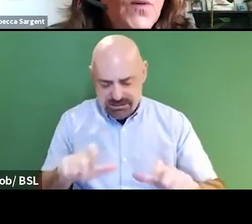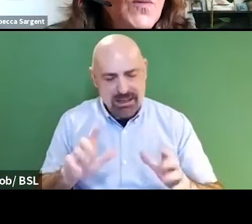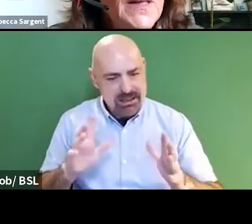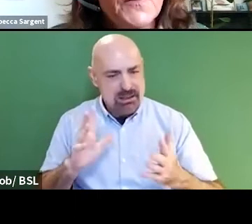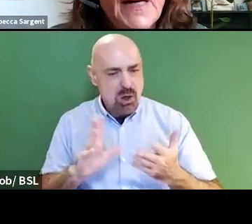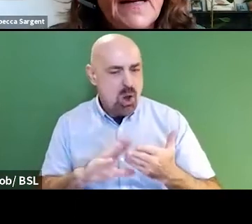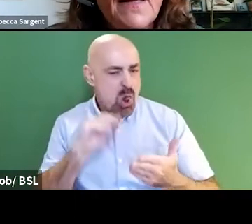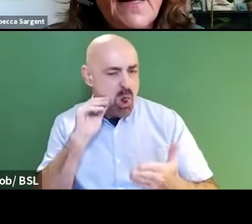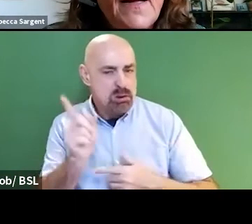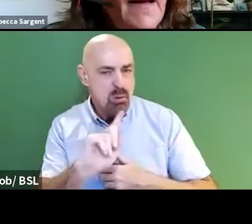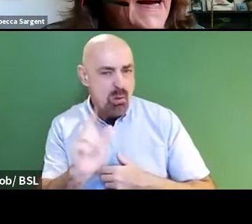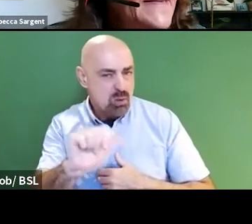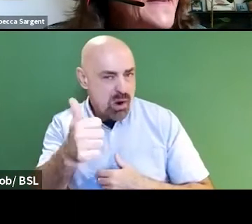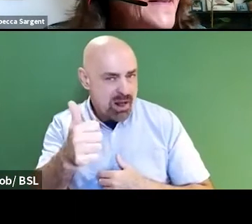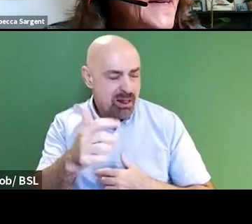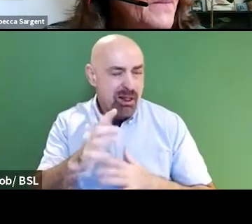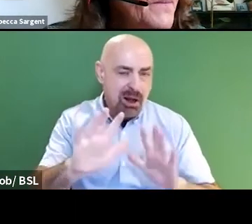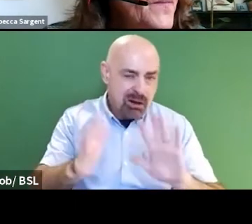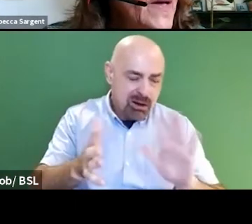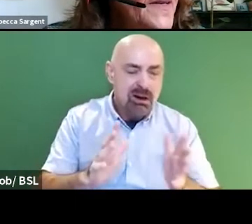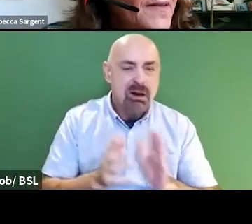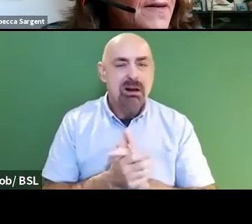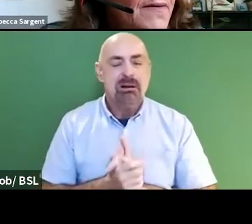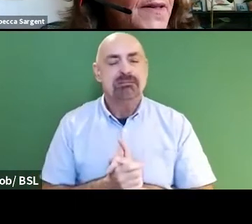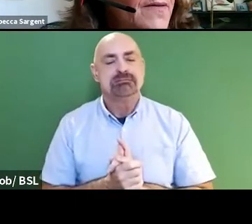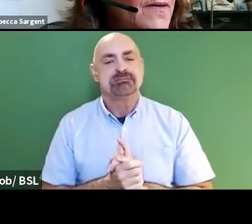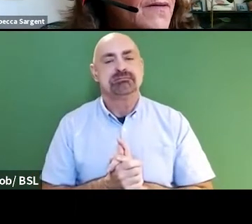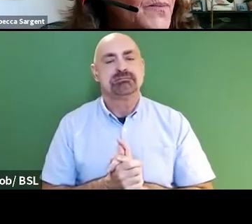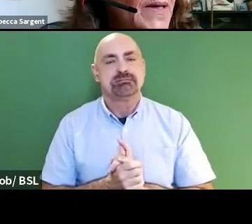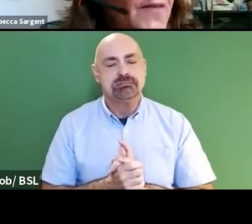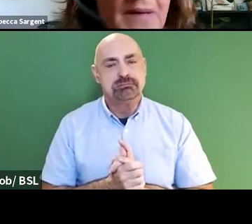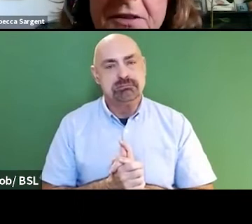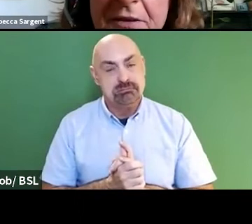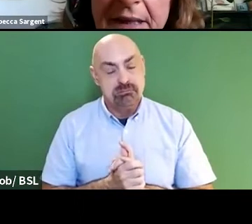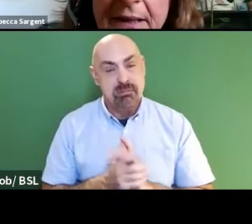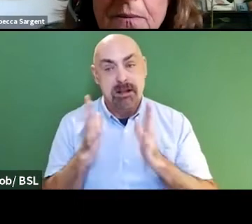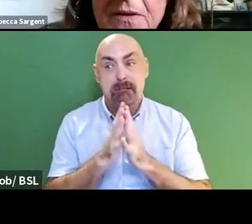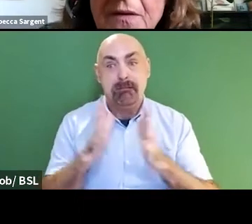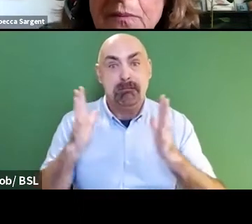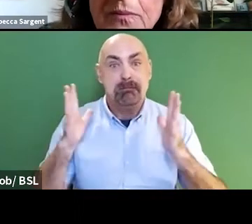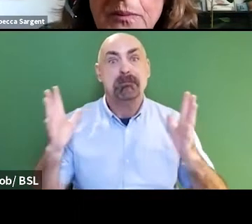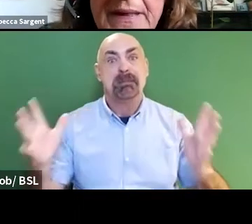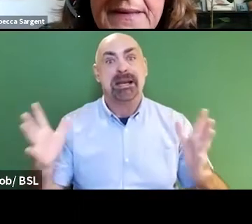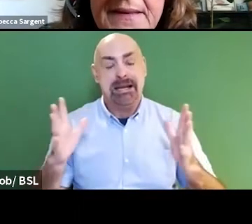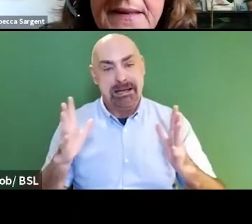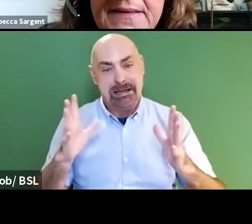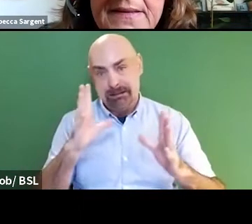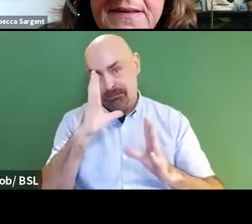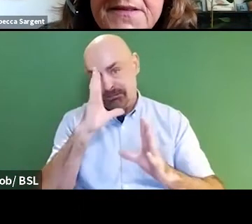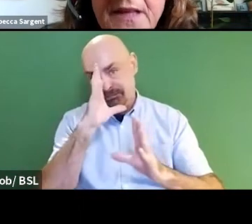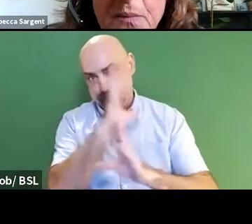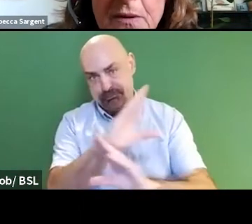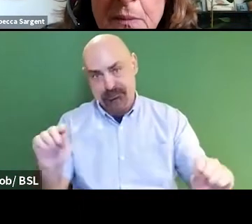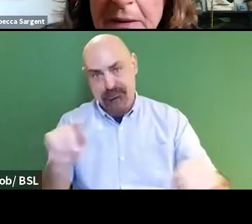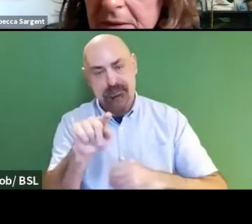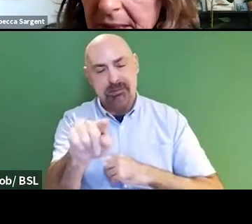learning about what works well, and I think, you know, the biggest message really I would say probably is